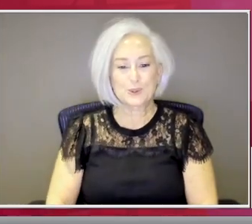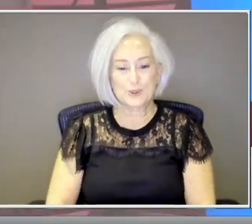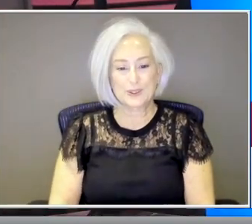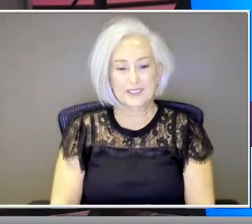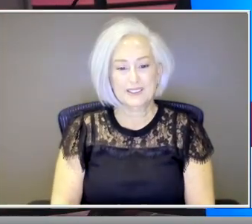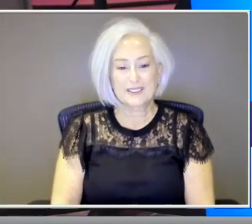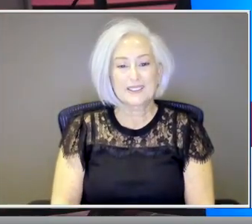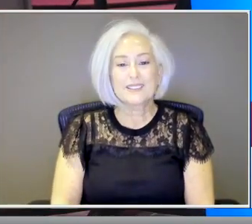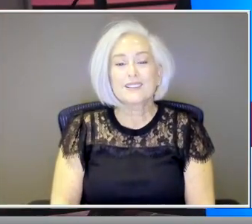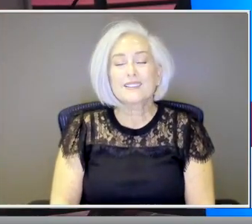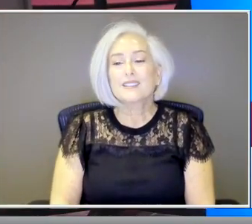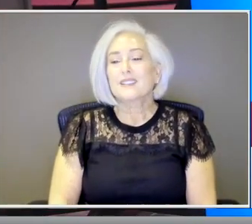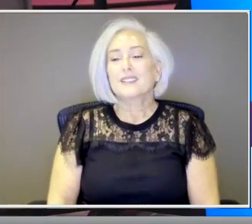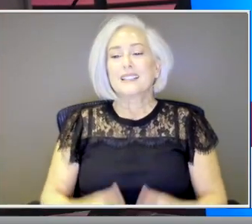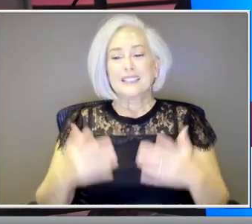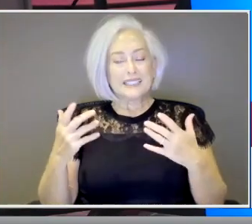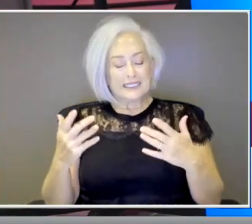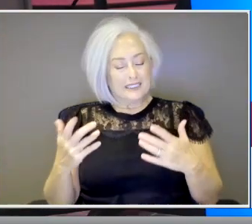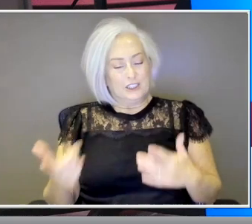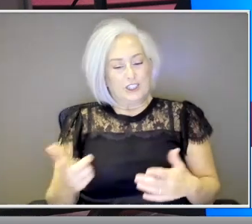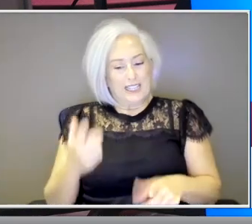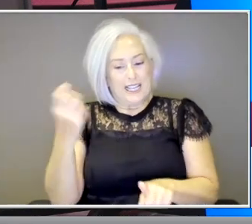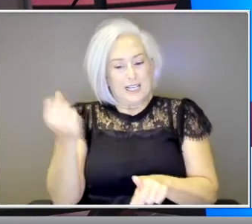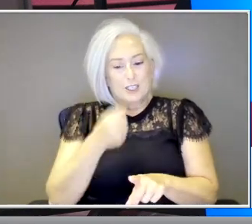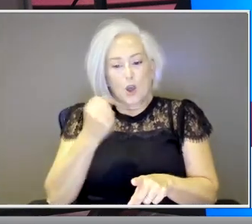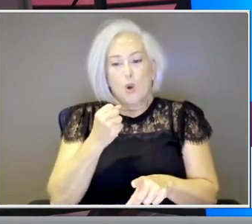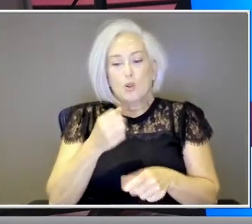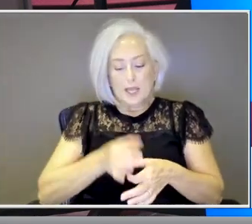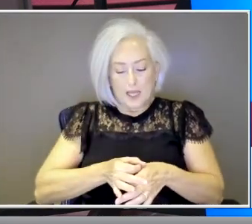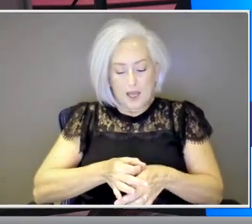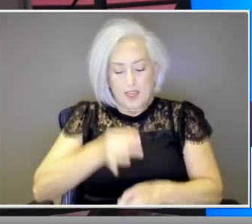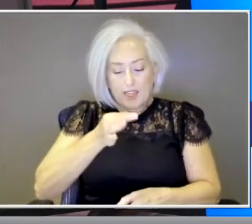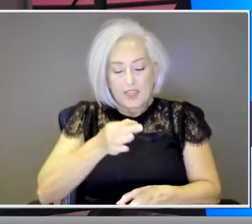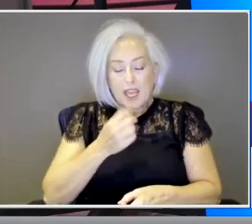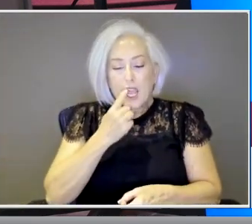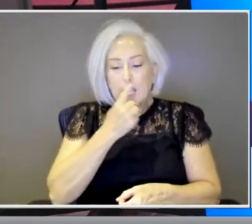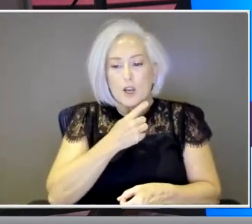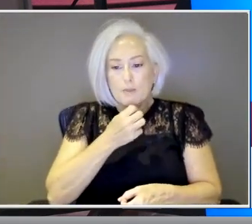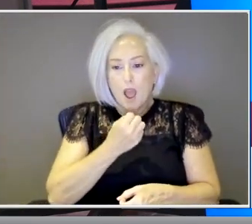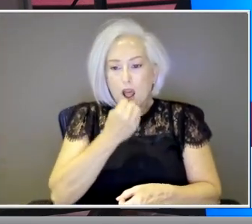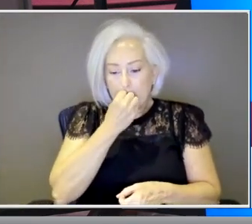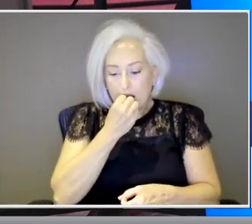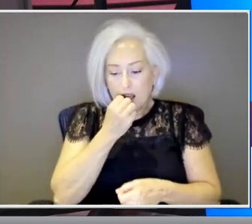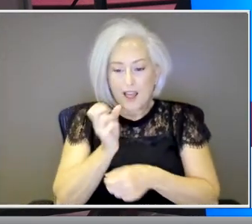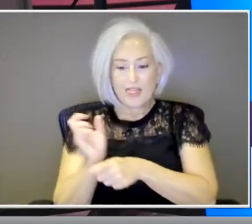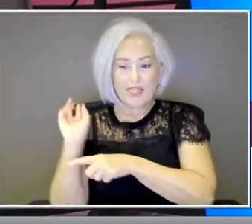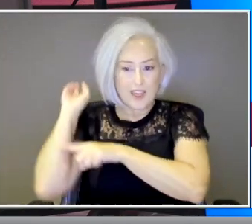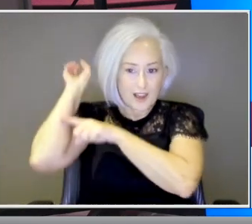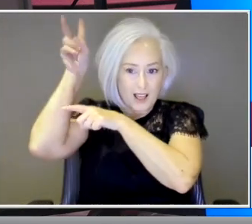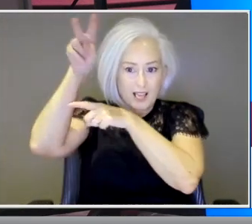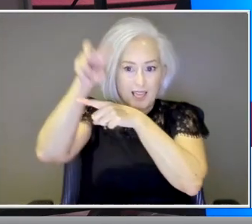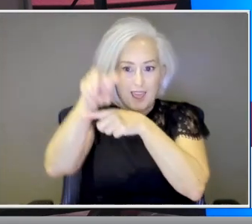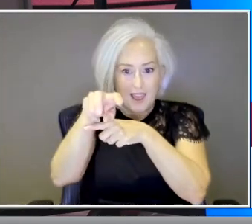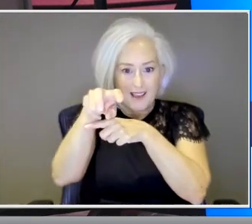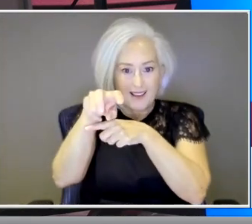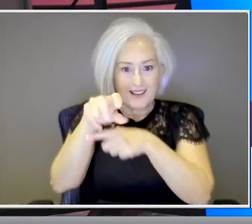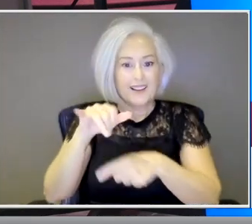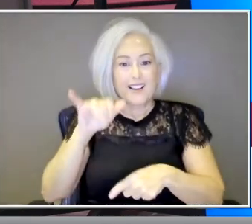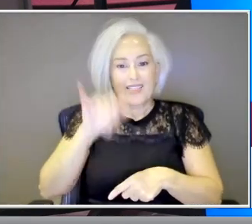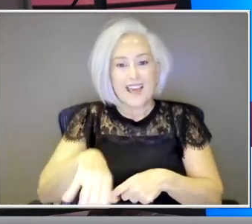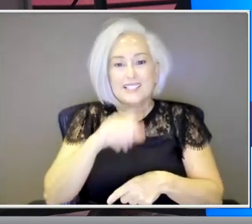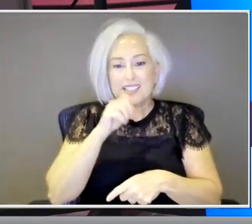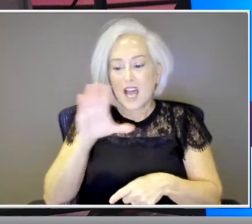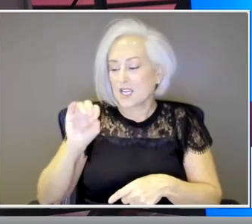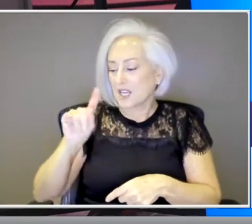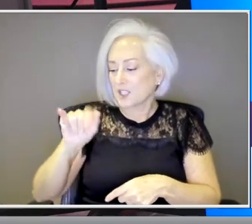Now, she's holding onto a mouth grip and throwing her legs over. That's not considered contortion. You said, she does